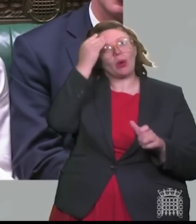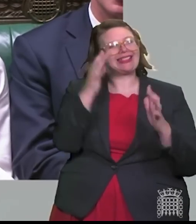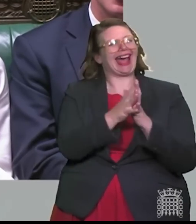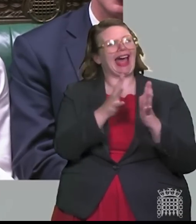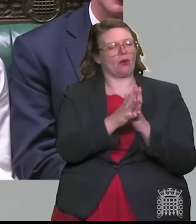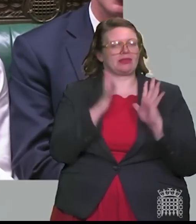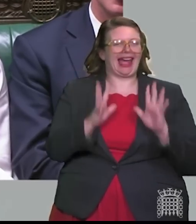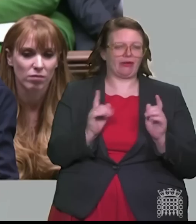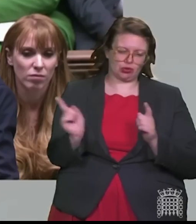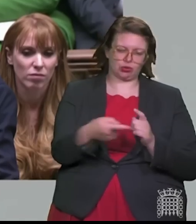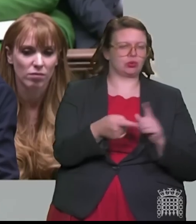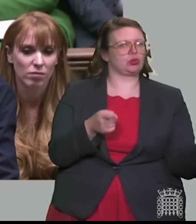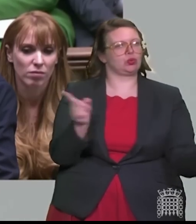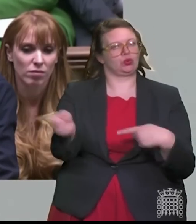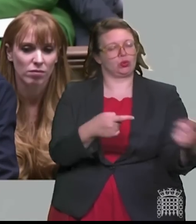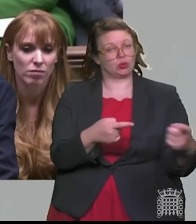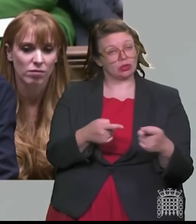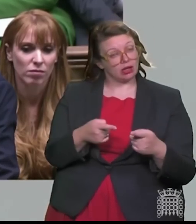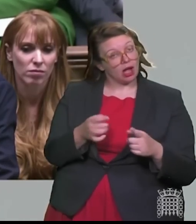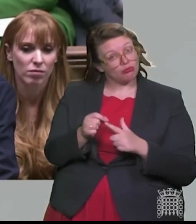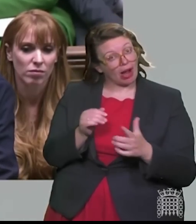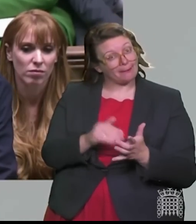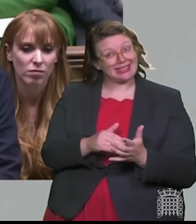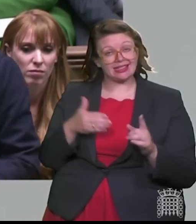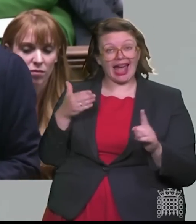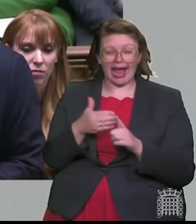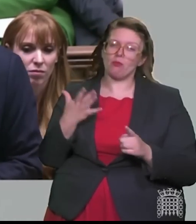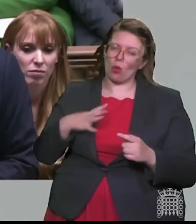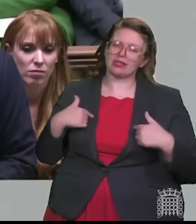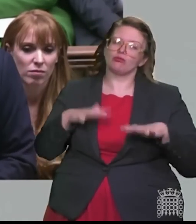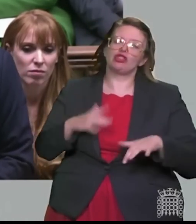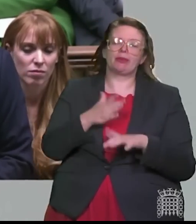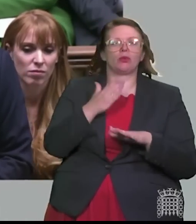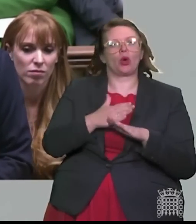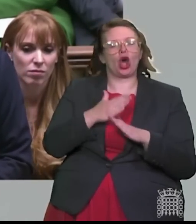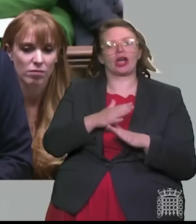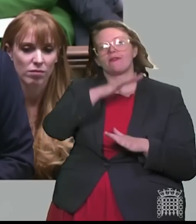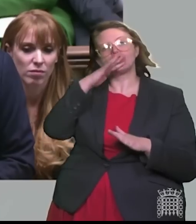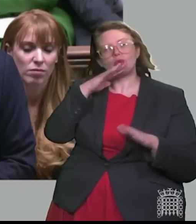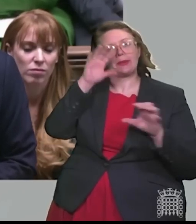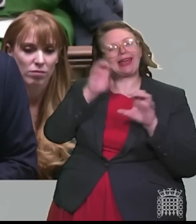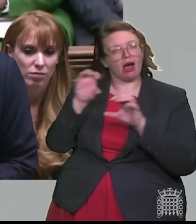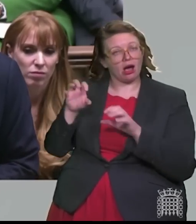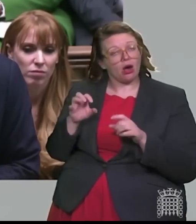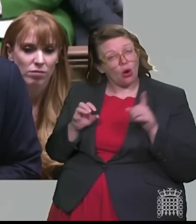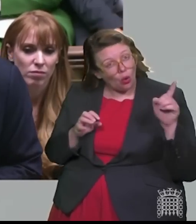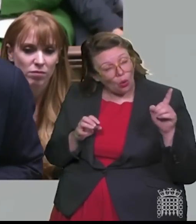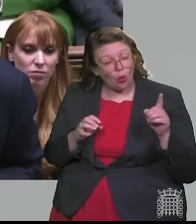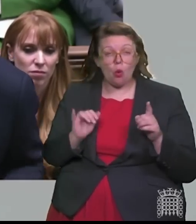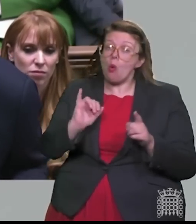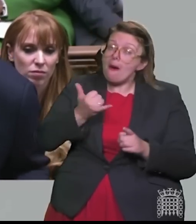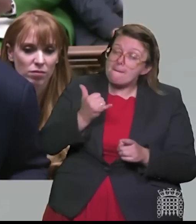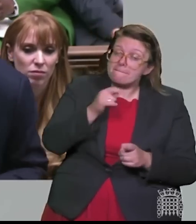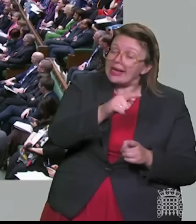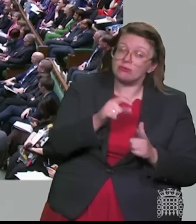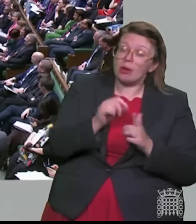Prime Minister support this let them pick fruit ambition for Britain? Or does he wish he had the strength to give her a career change of